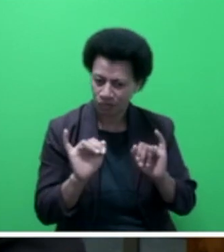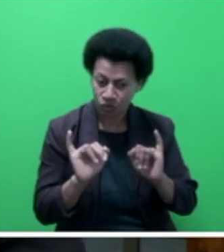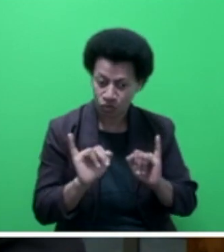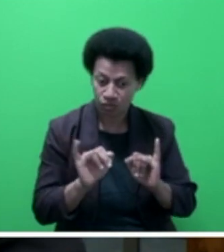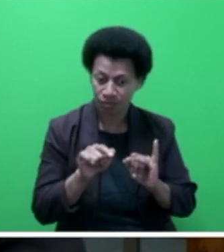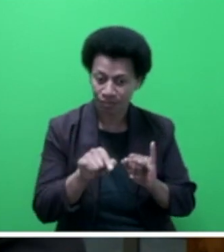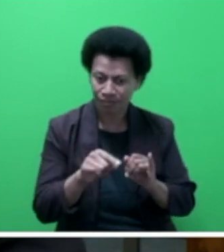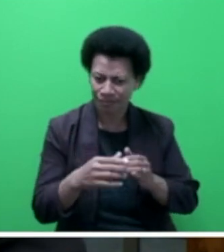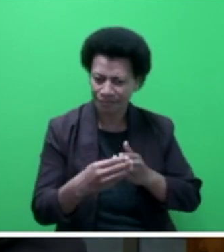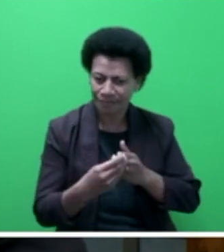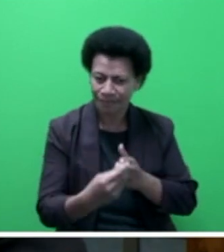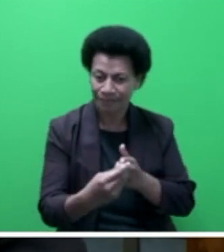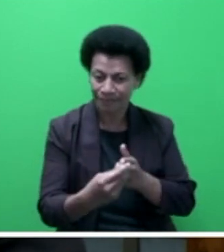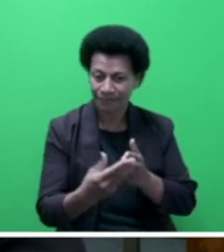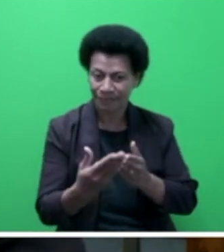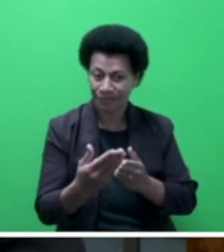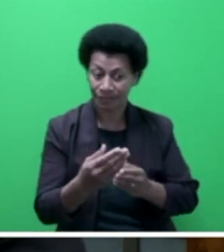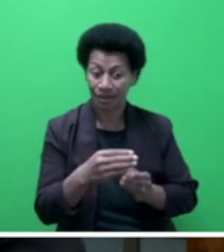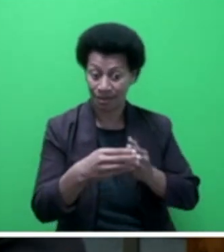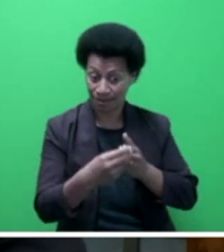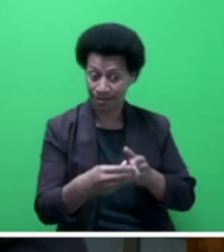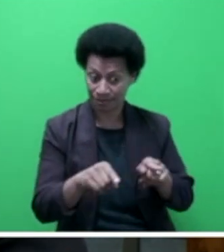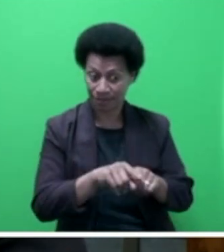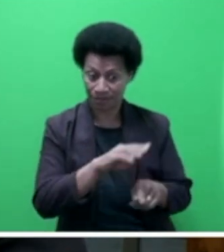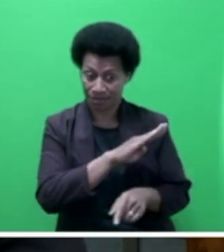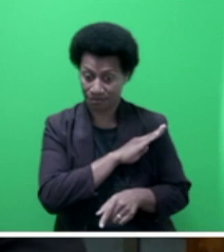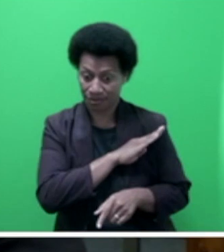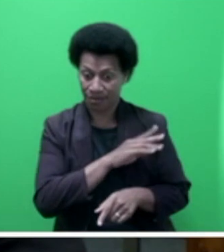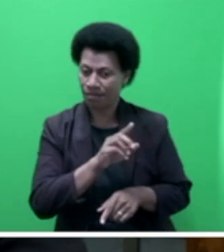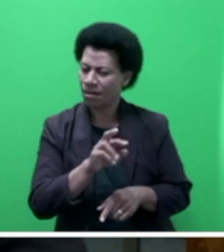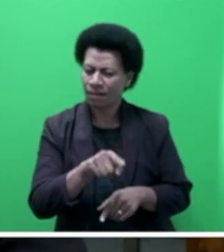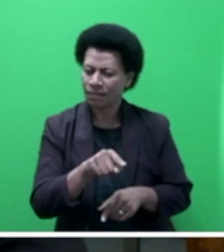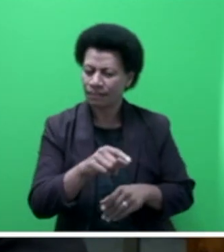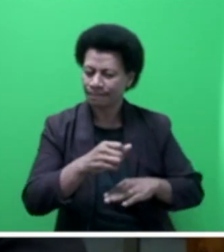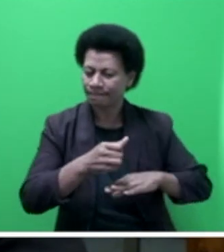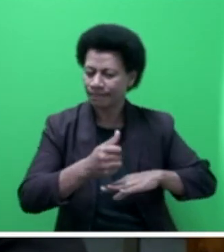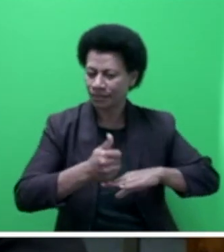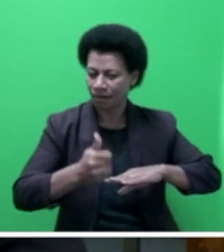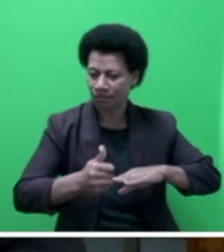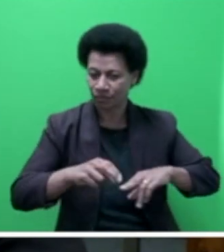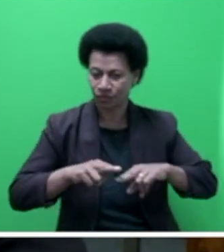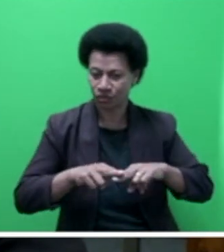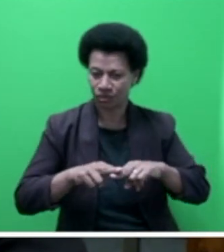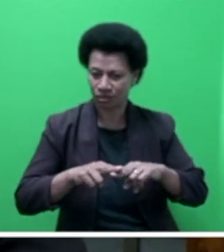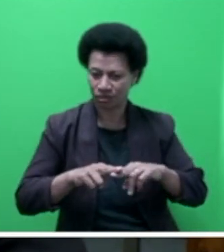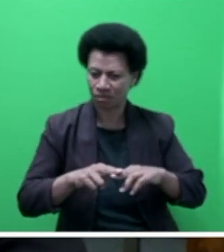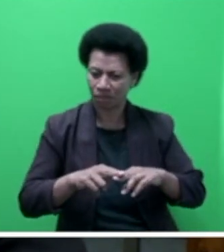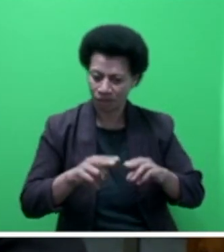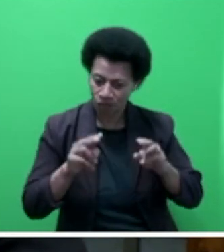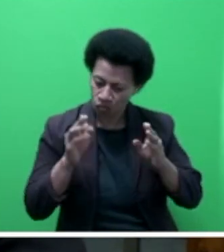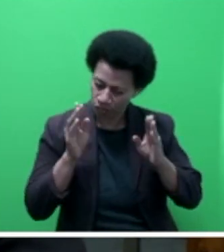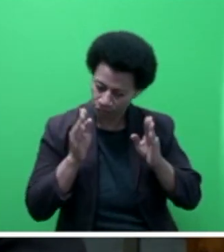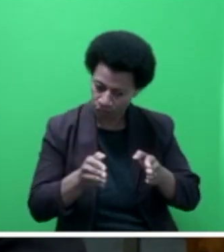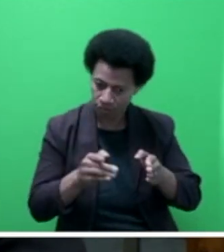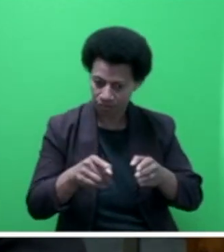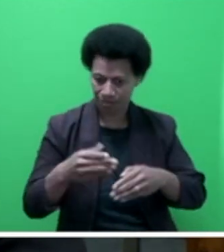him steering the Fijian government and the nation forward, the Fijian government will never forego the interests and welfare of its people in favor of